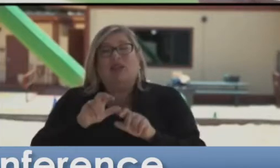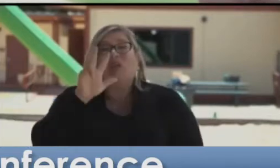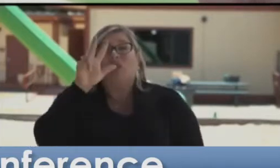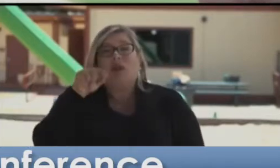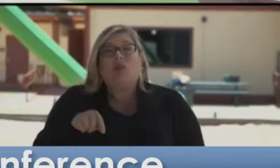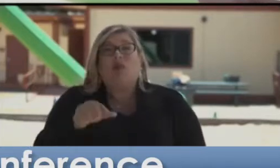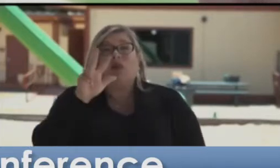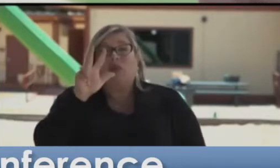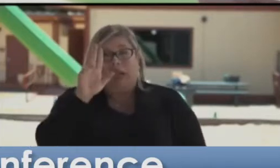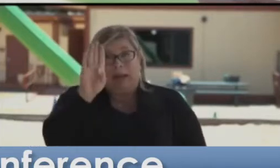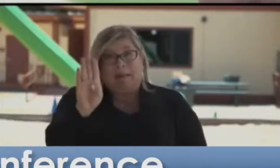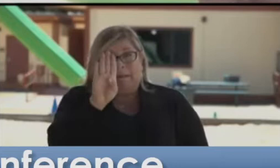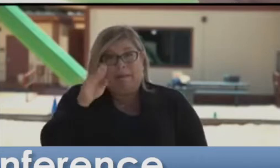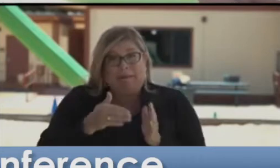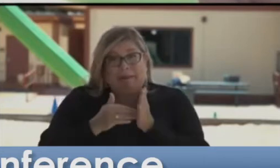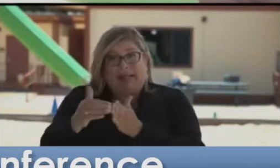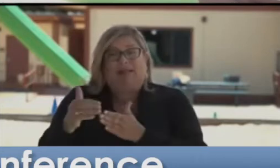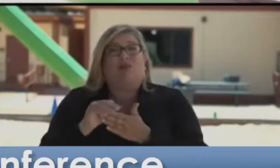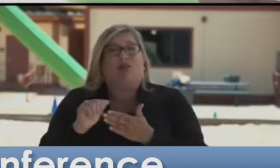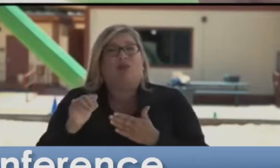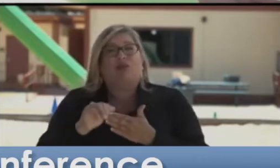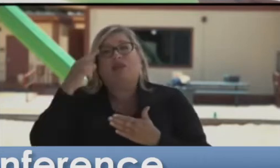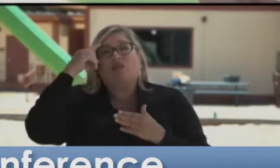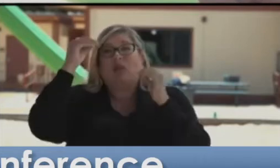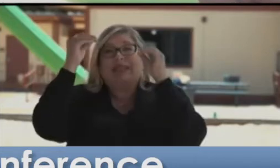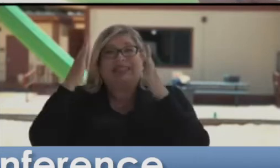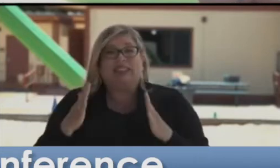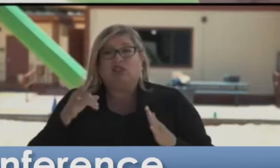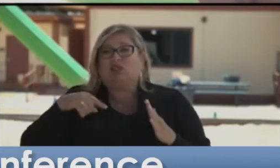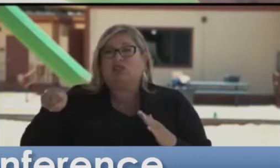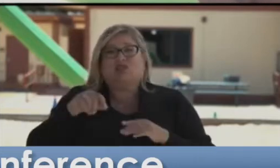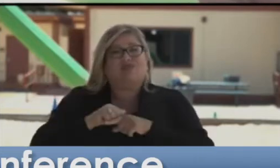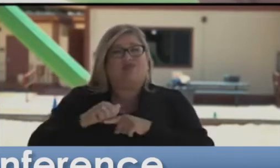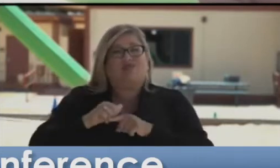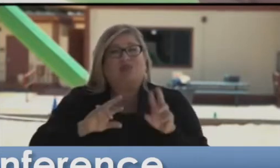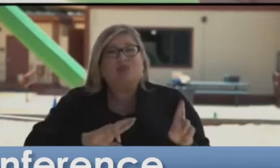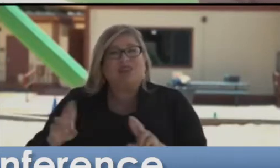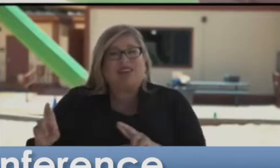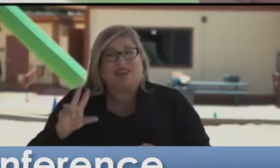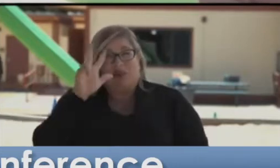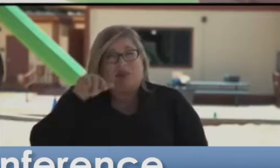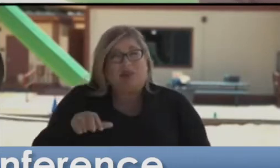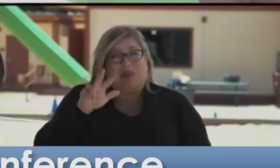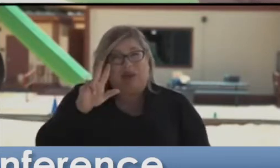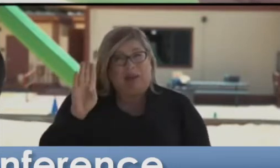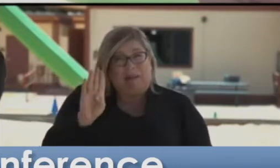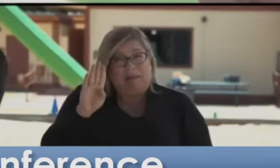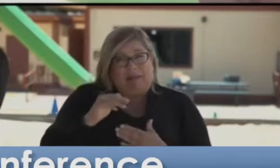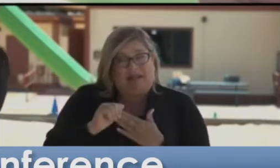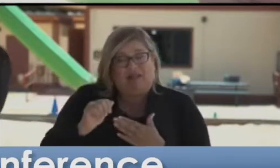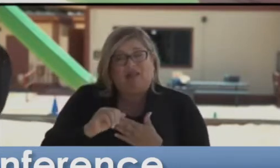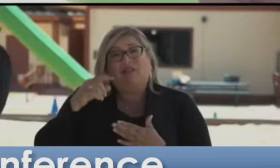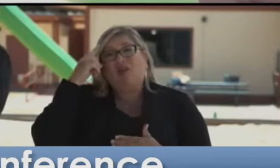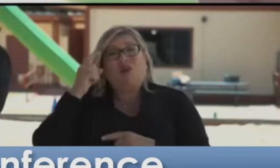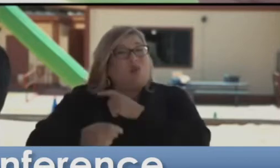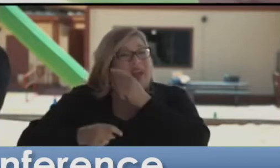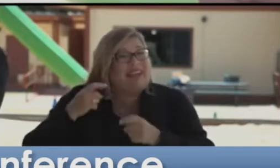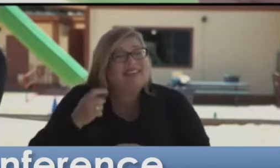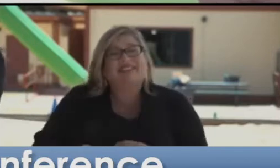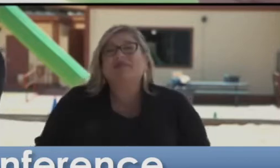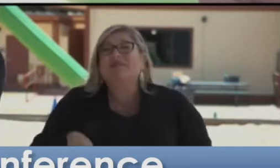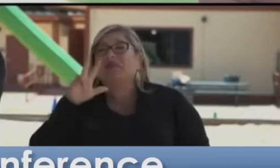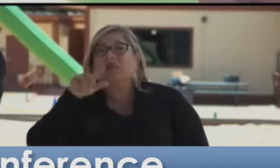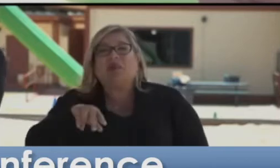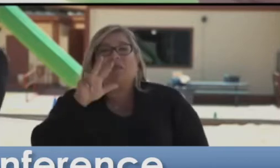$3.3 billion for teacher preparedness, $3.3 billion for grants, $3.3 billion